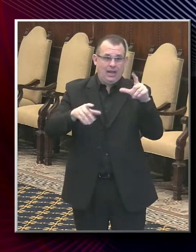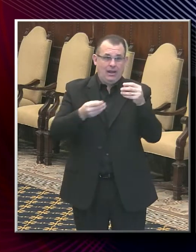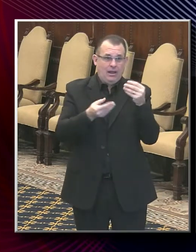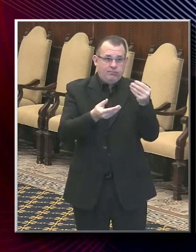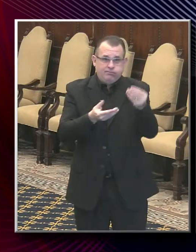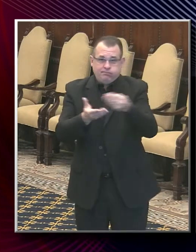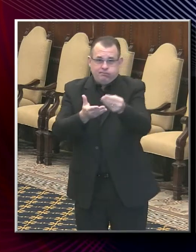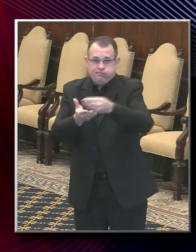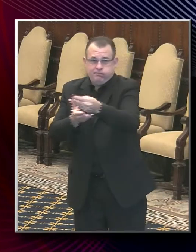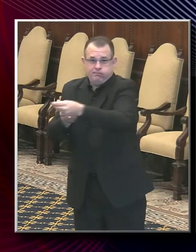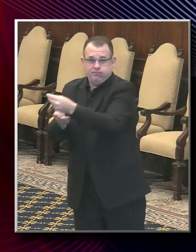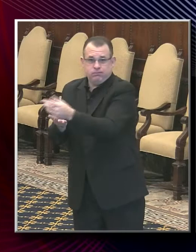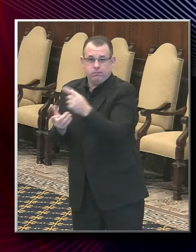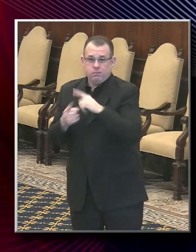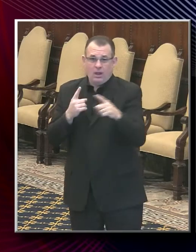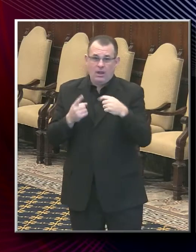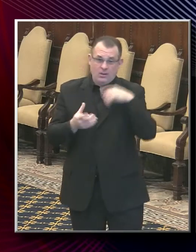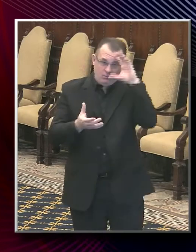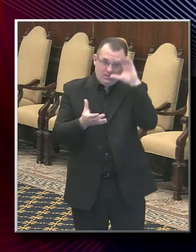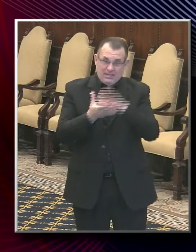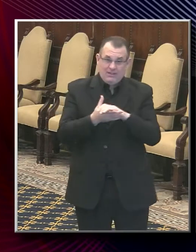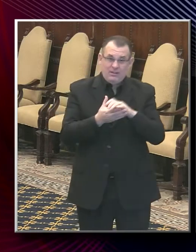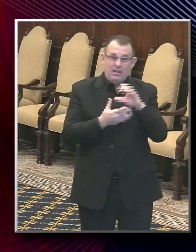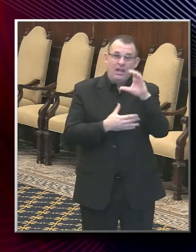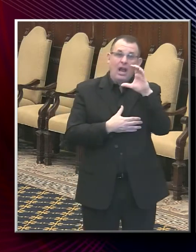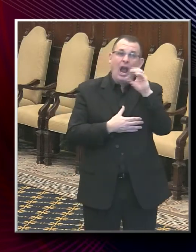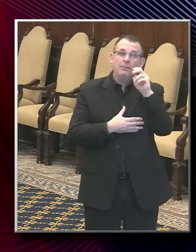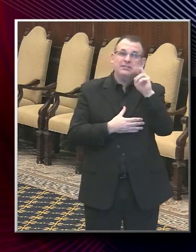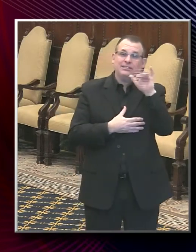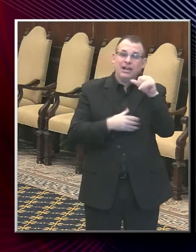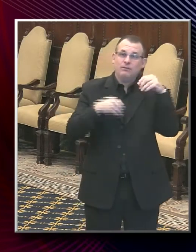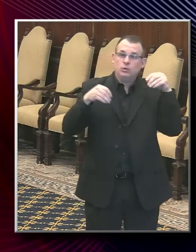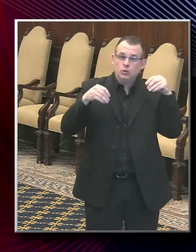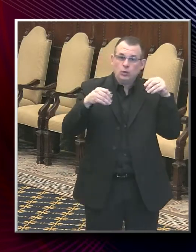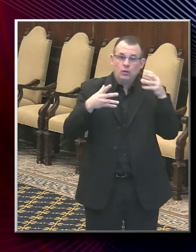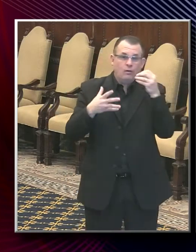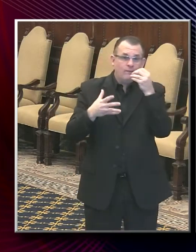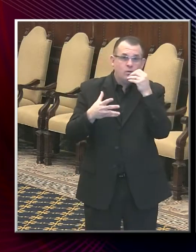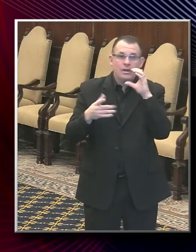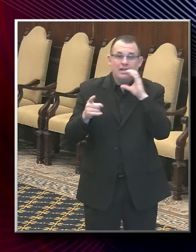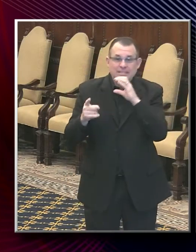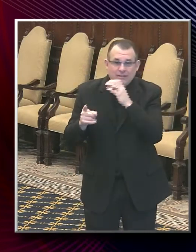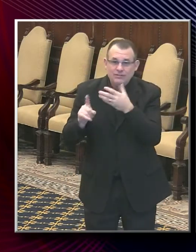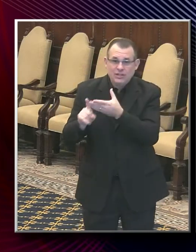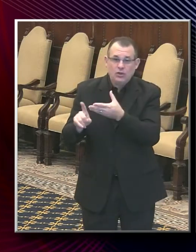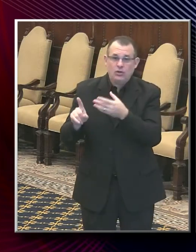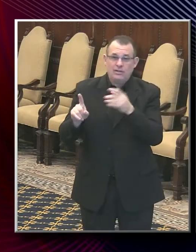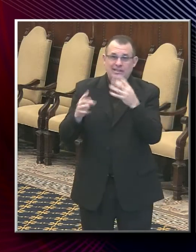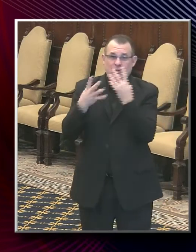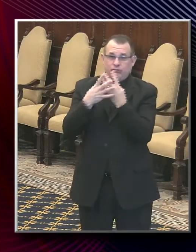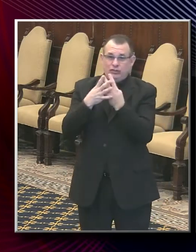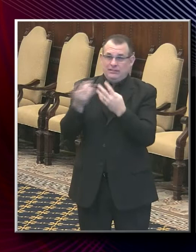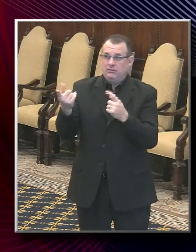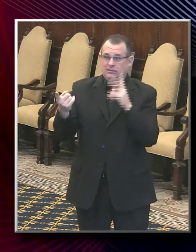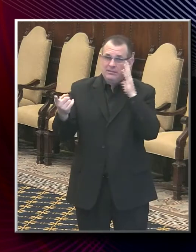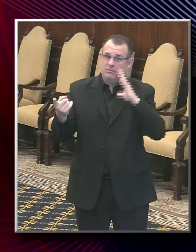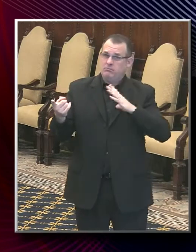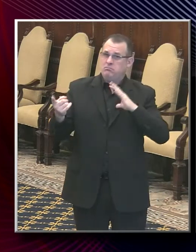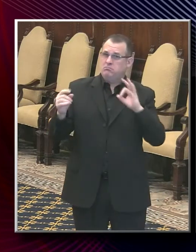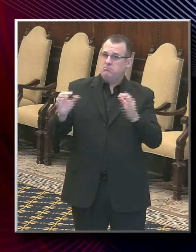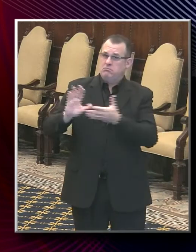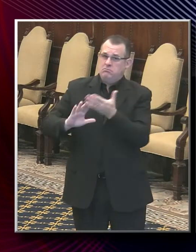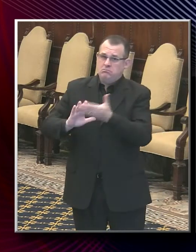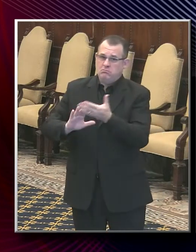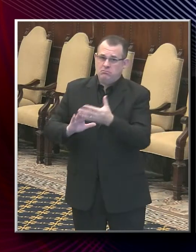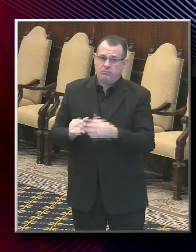confirm on commissary items. Thank you. And I have a question for Dr. Farley. Dr. Farley, do you agree with